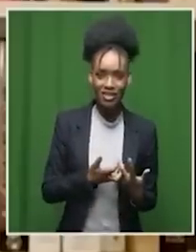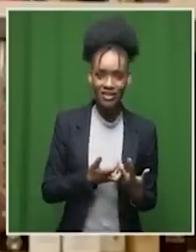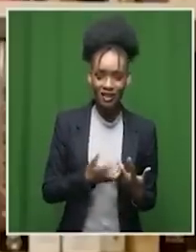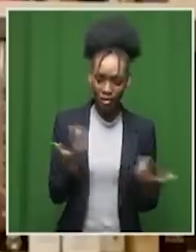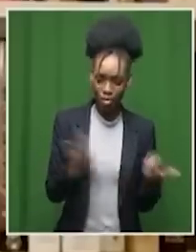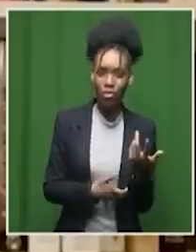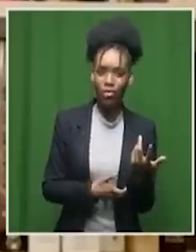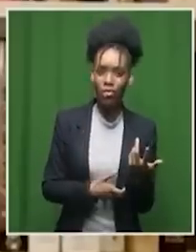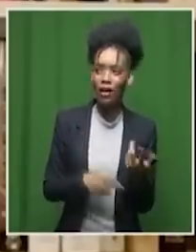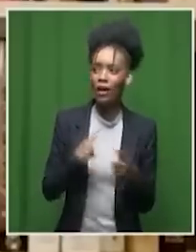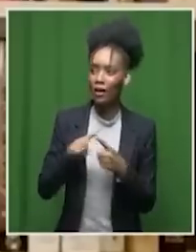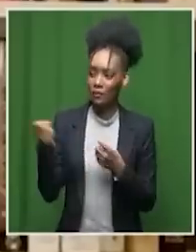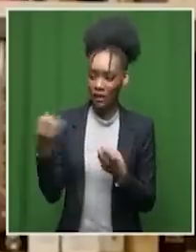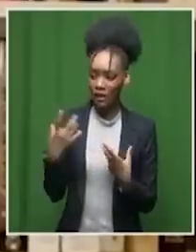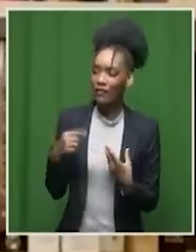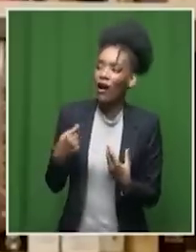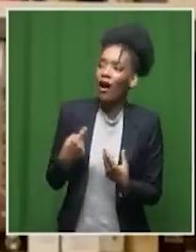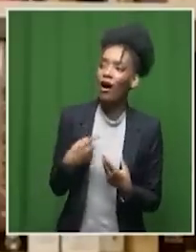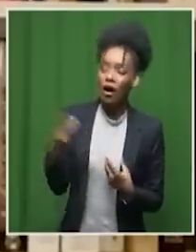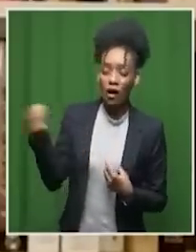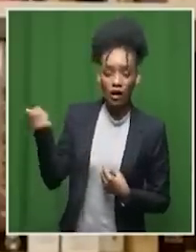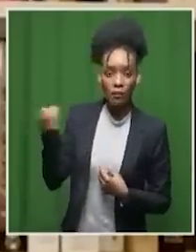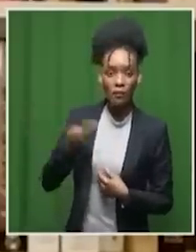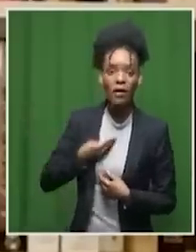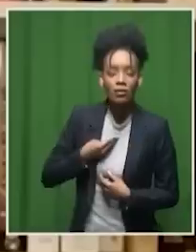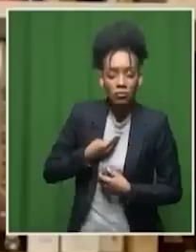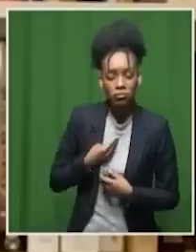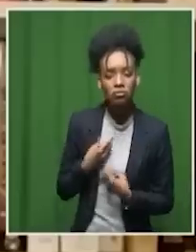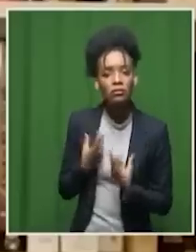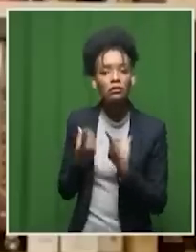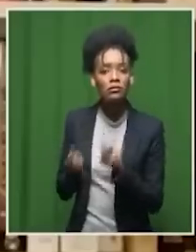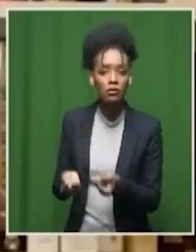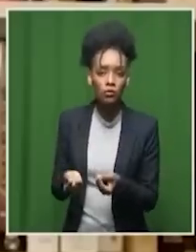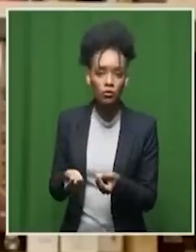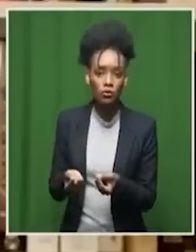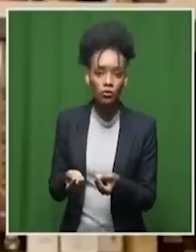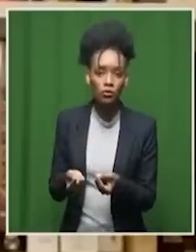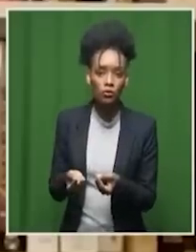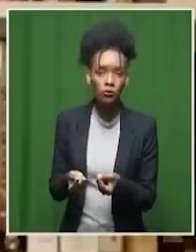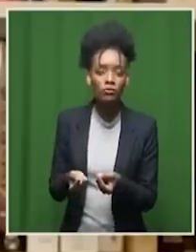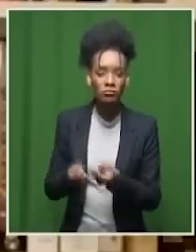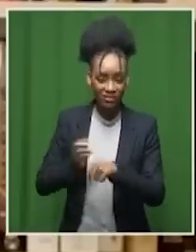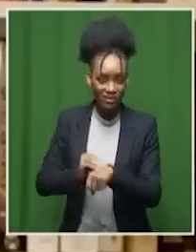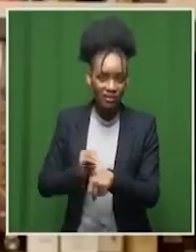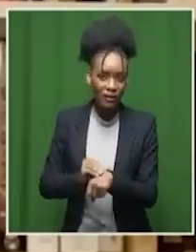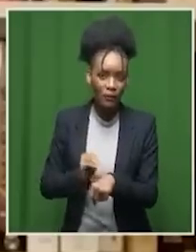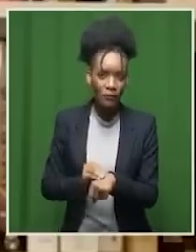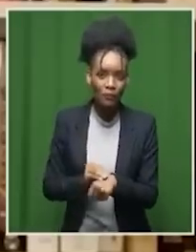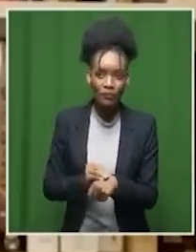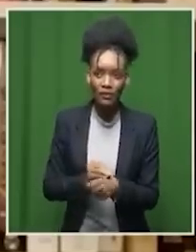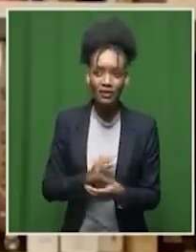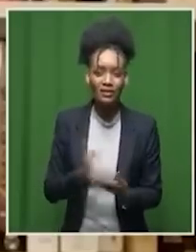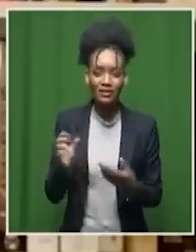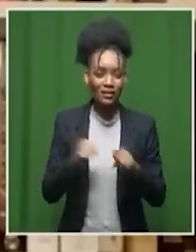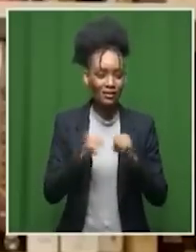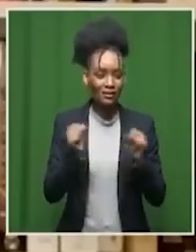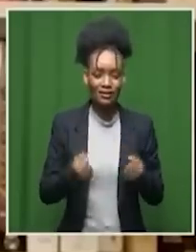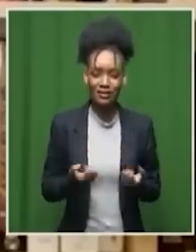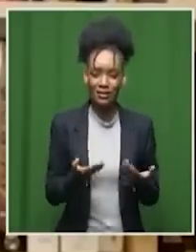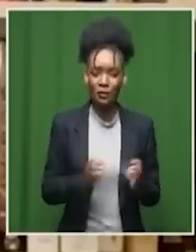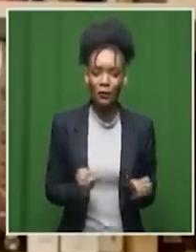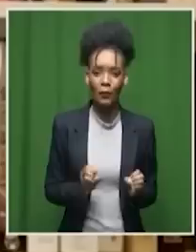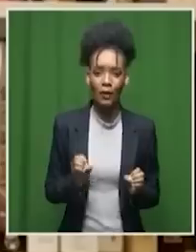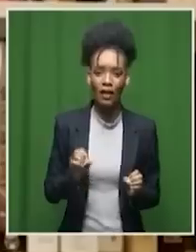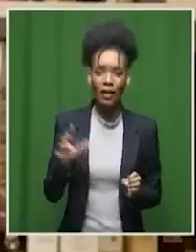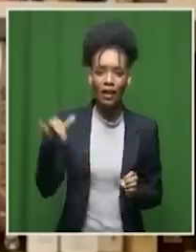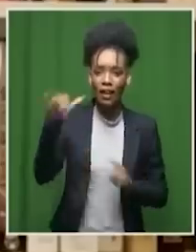three frigates, only one can run. Of the three submarines, none is serviceable. Most of the helicopters aren't